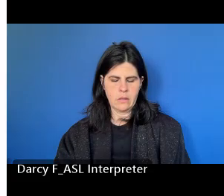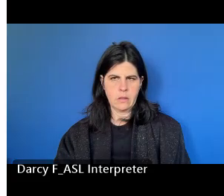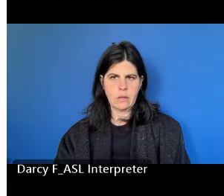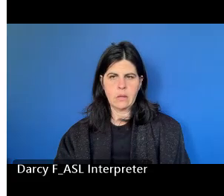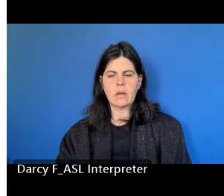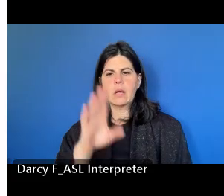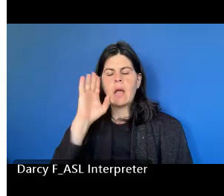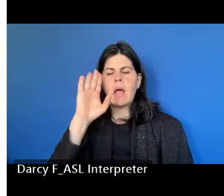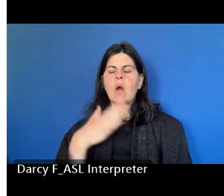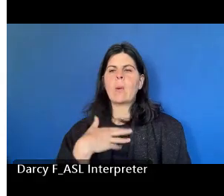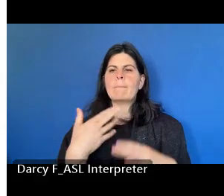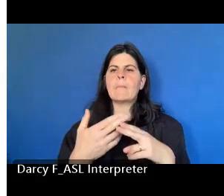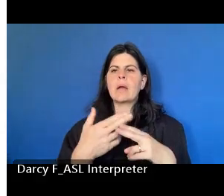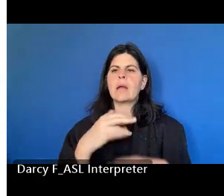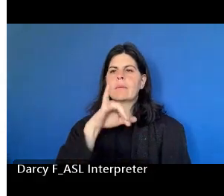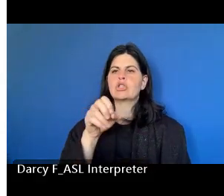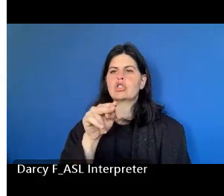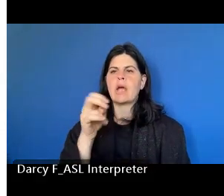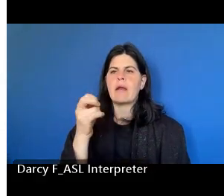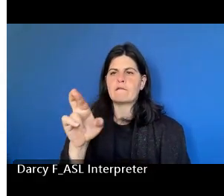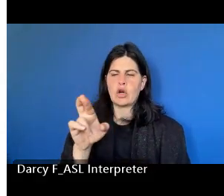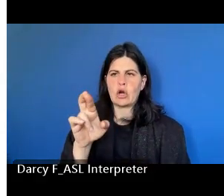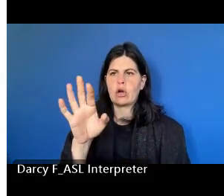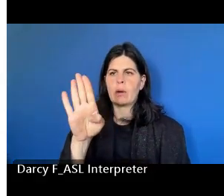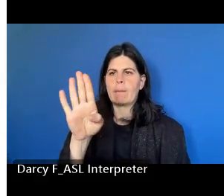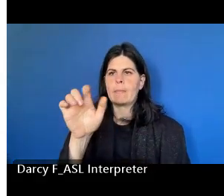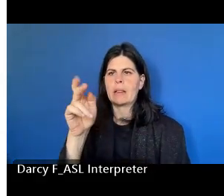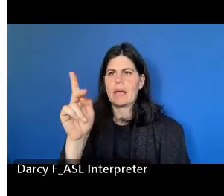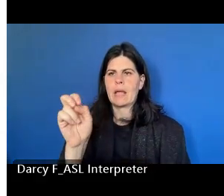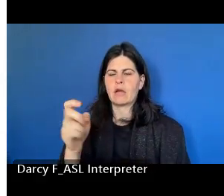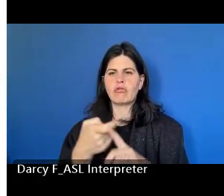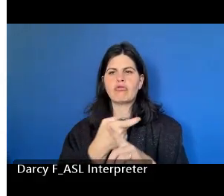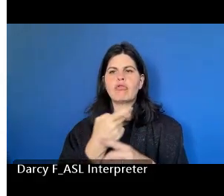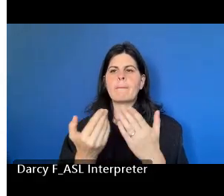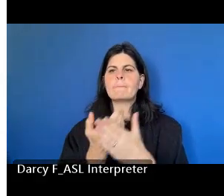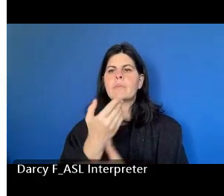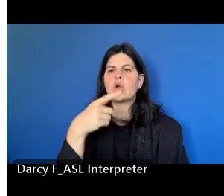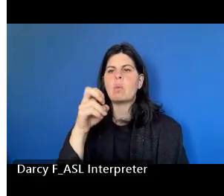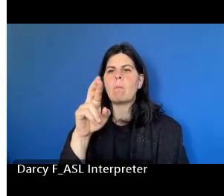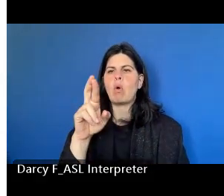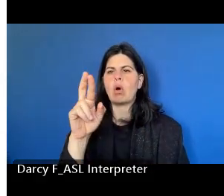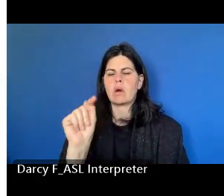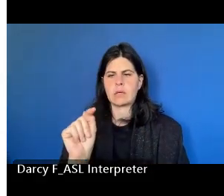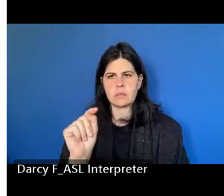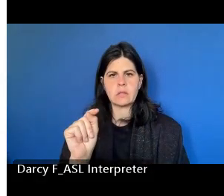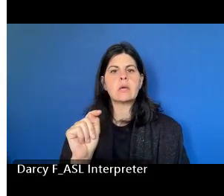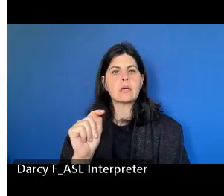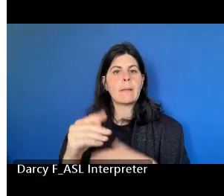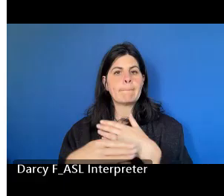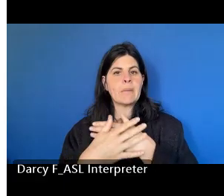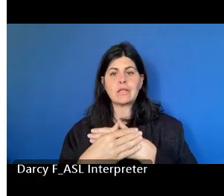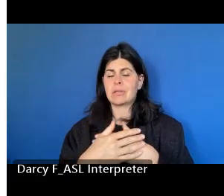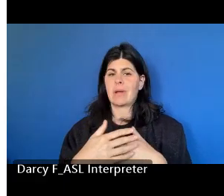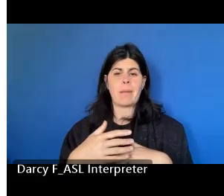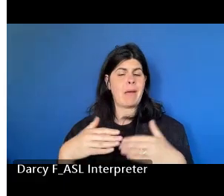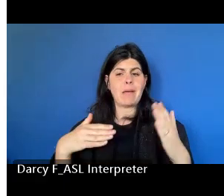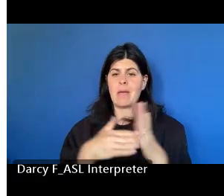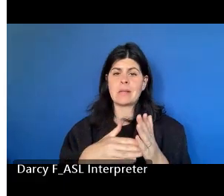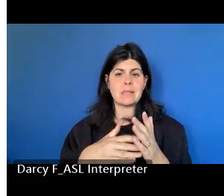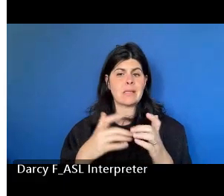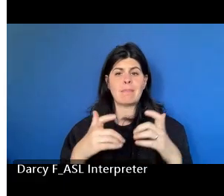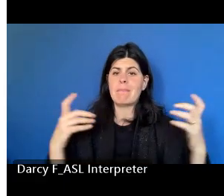Hello, my name is Jennifer Blake and I'm from Newport Beach. I am absolutely against this massive overreach. I have several reasons